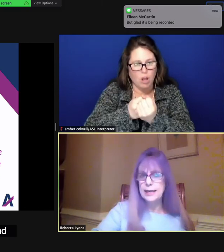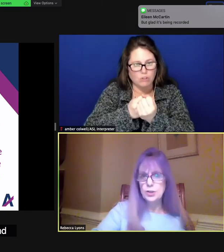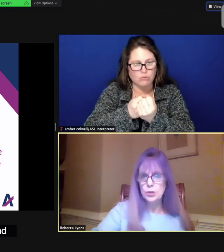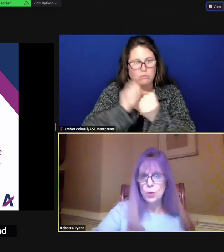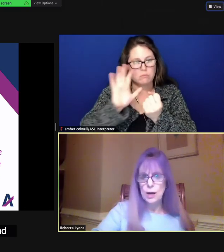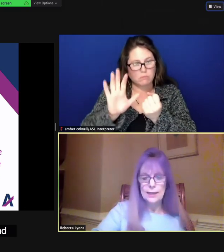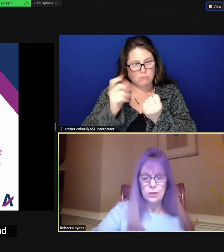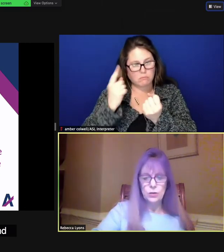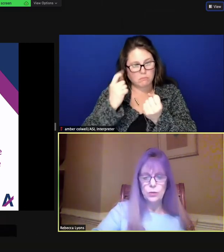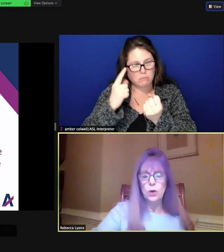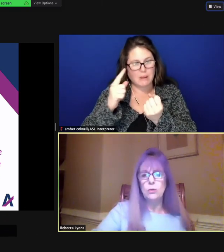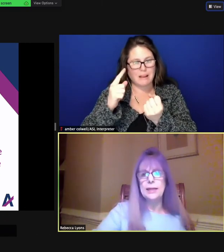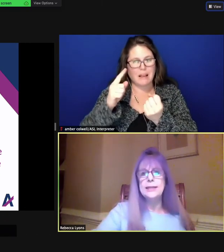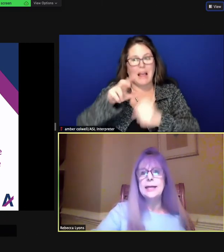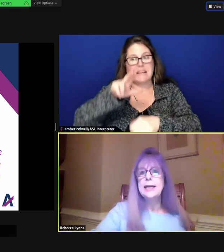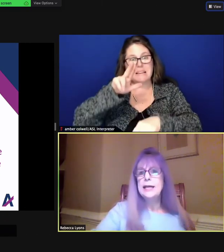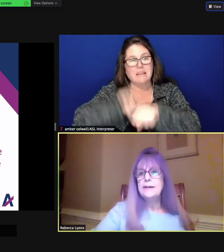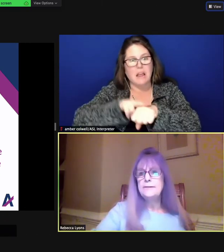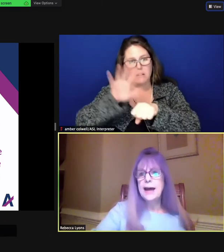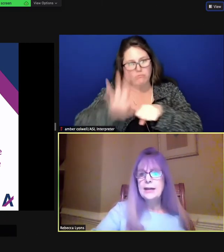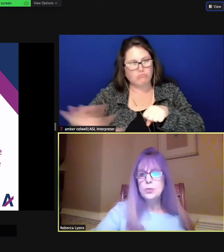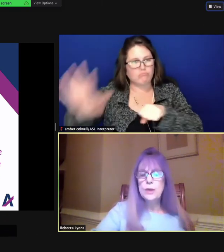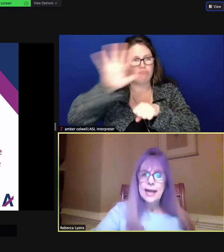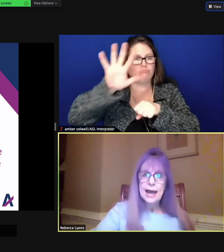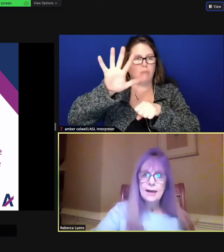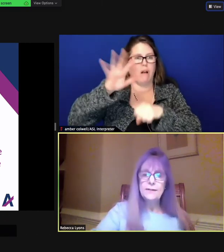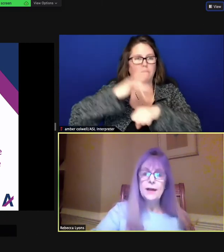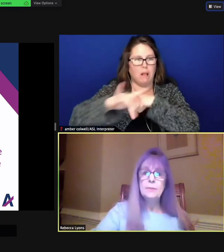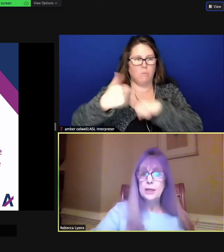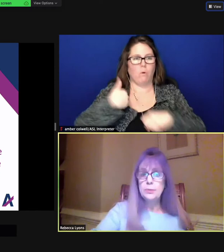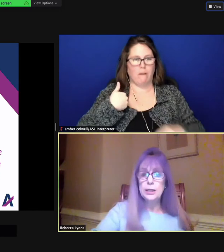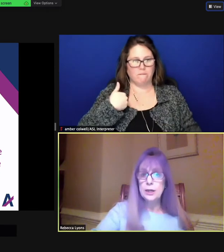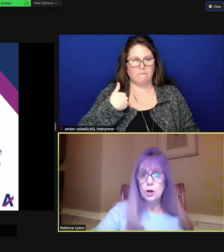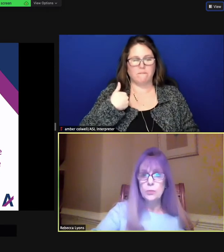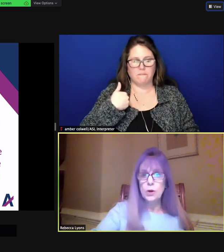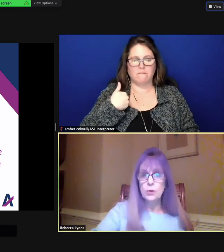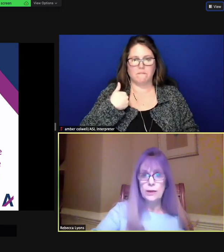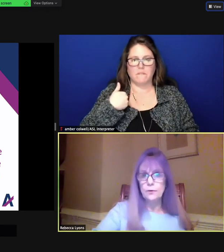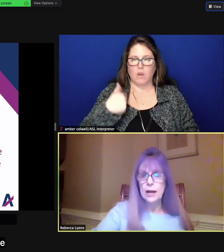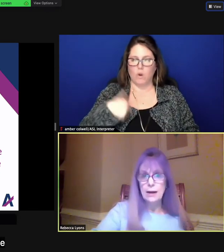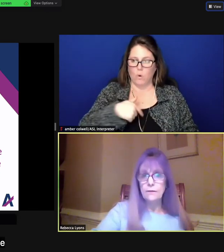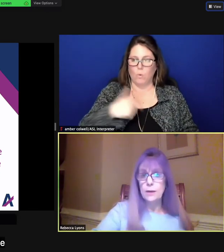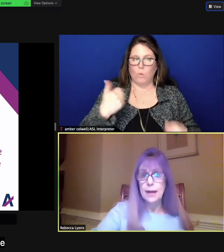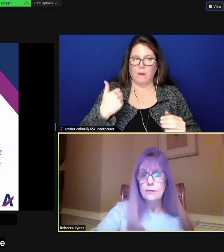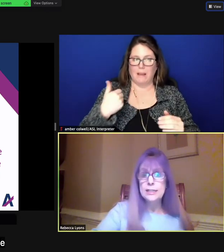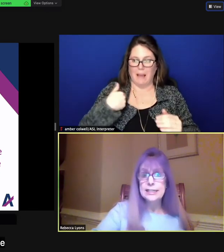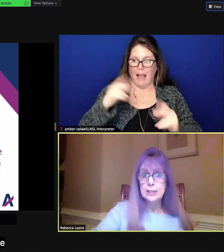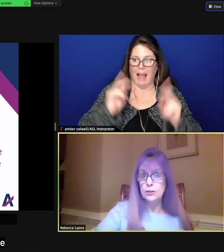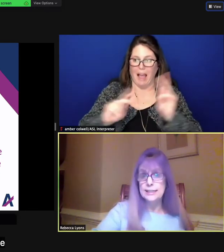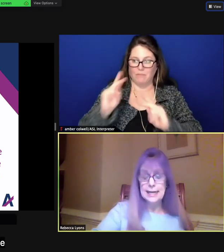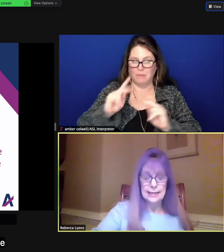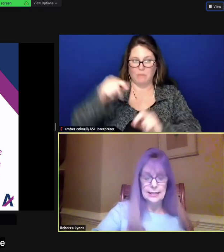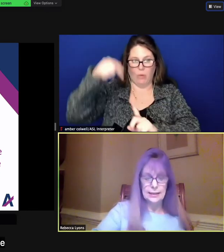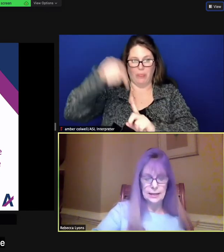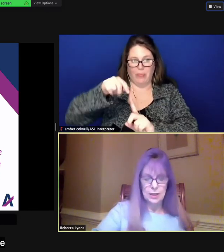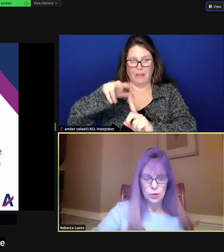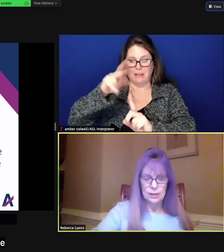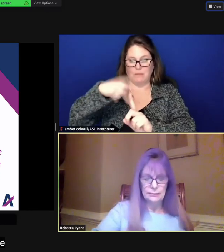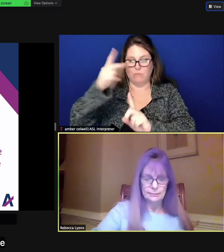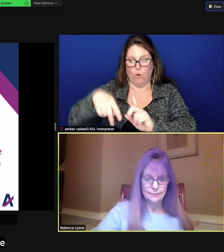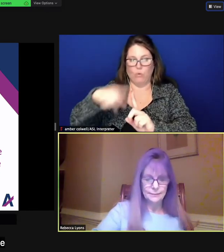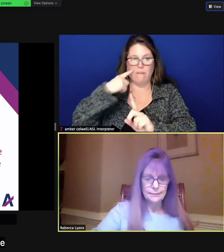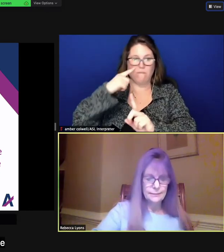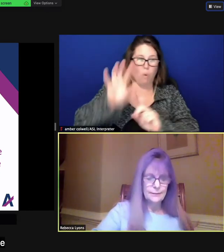available nationwide to enrollment. In fact, we have people in our program from every single state in the